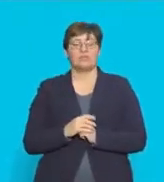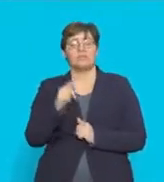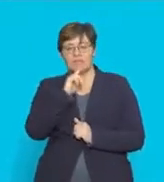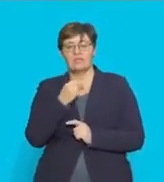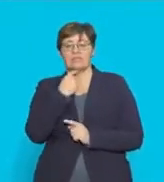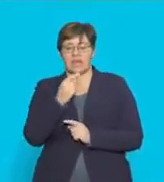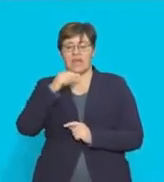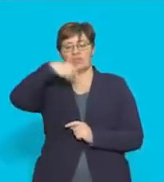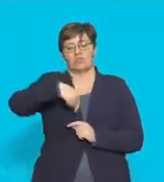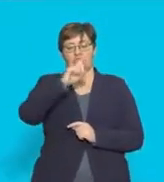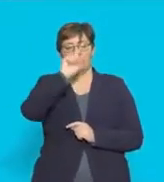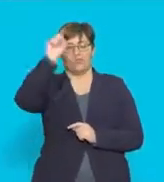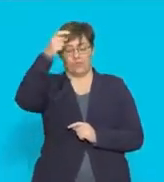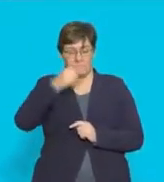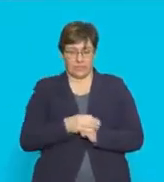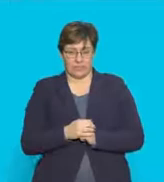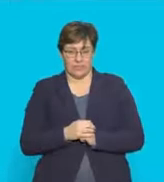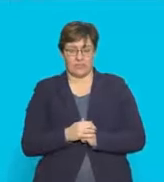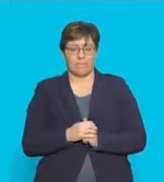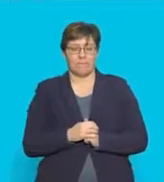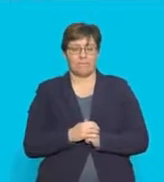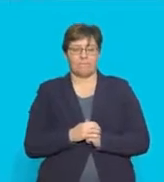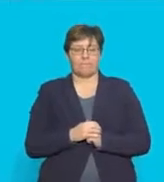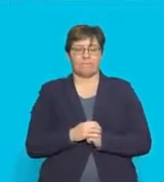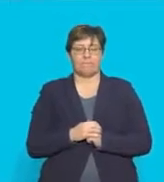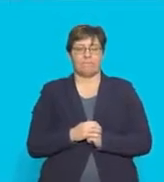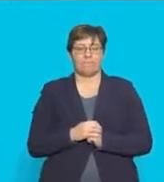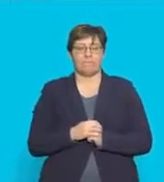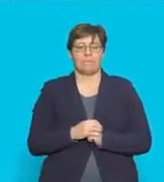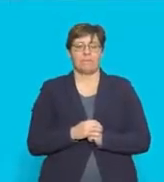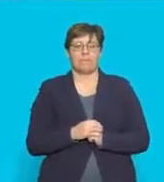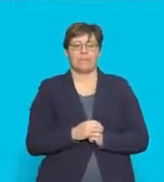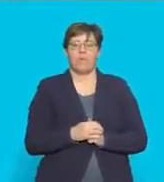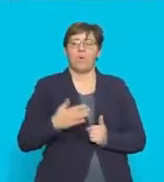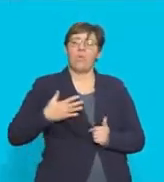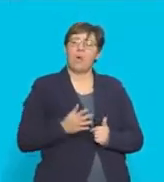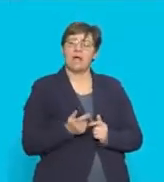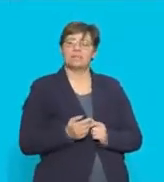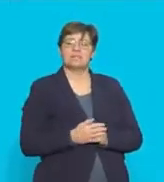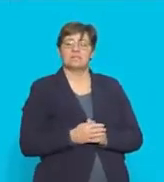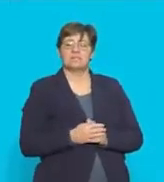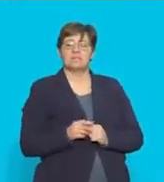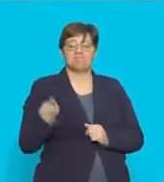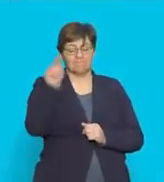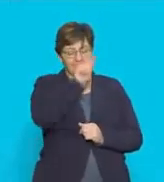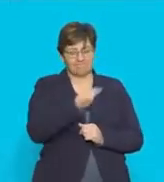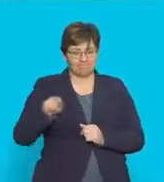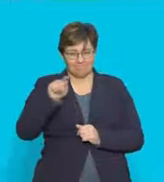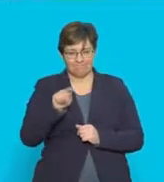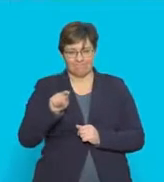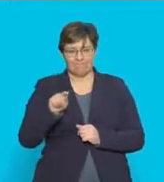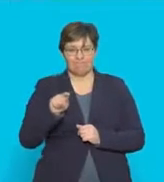when you say these are non-recurring numbers. So if I want to show that this is not